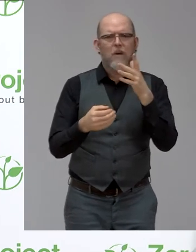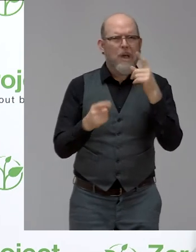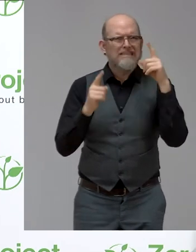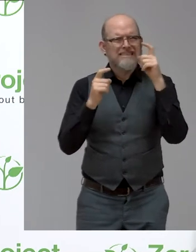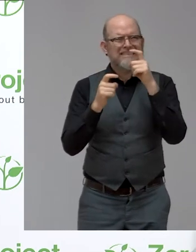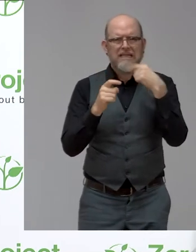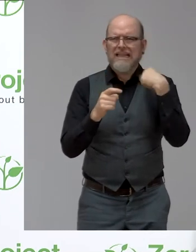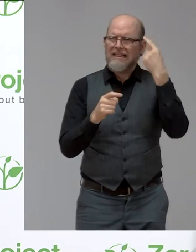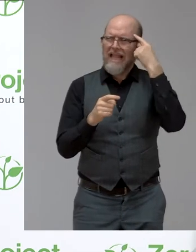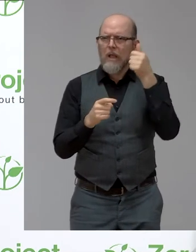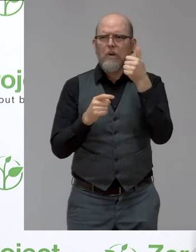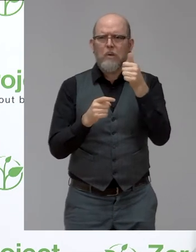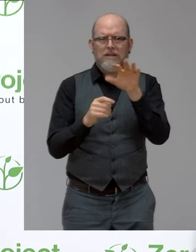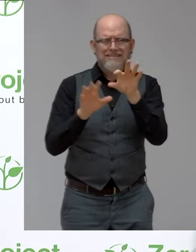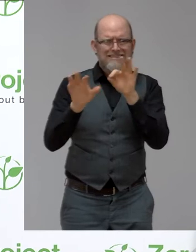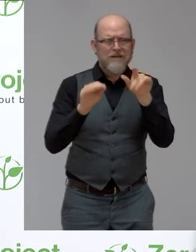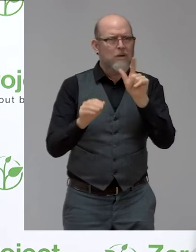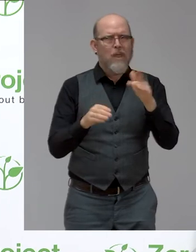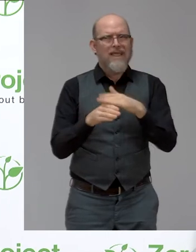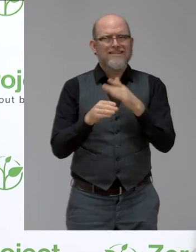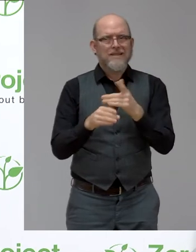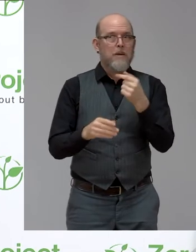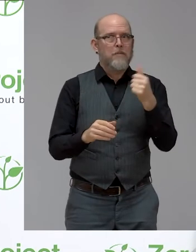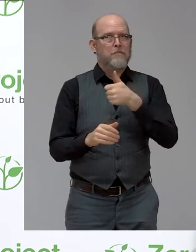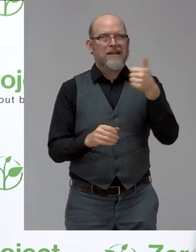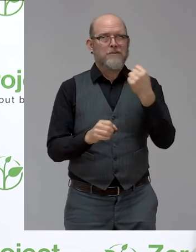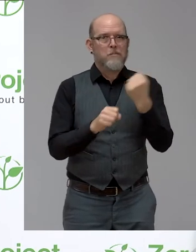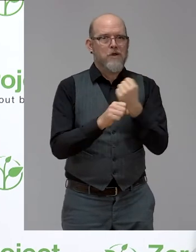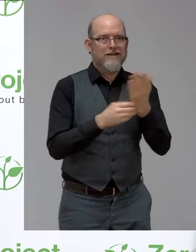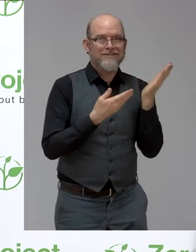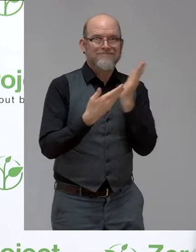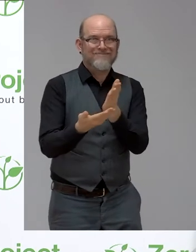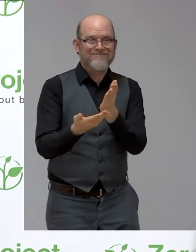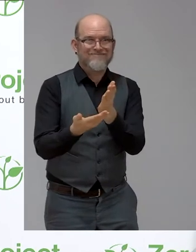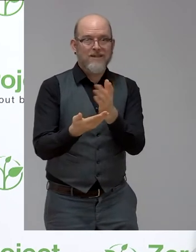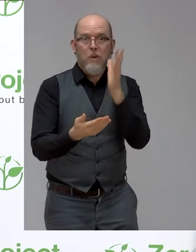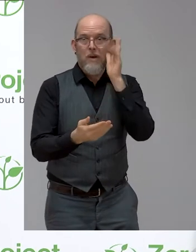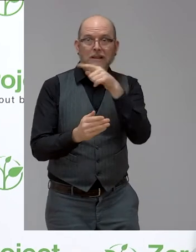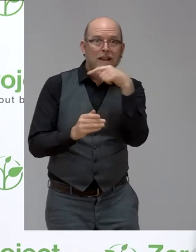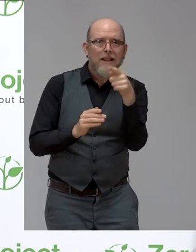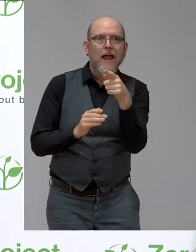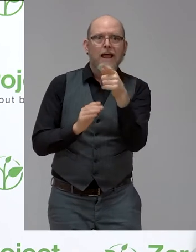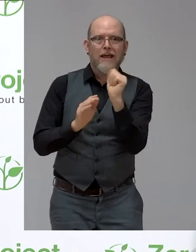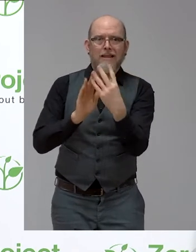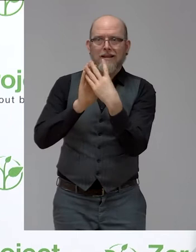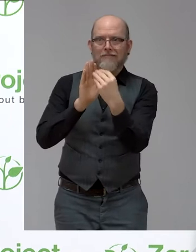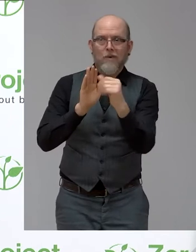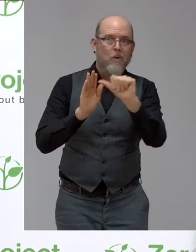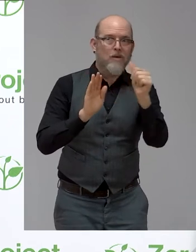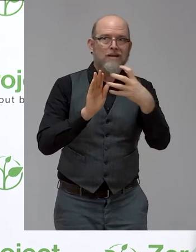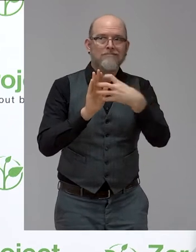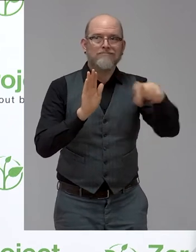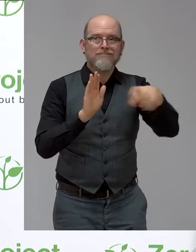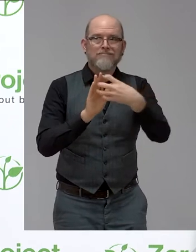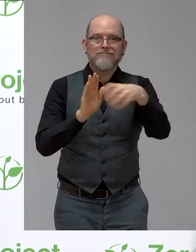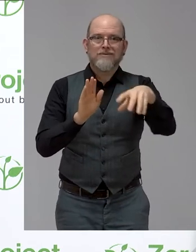policies which are worth looking at and maybe also scaling and implementing somewhere else. But let's start with the first set of